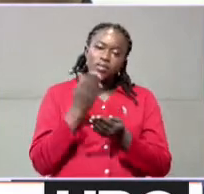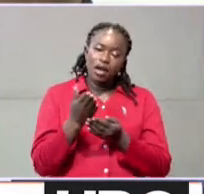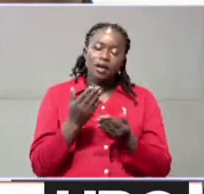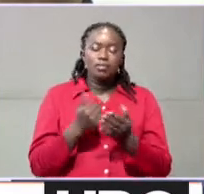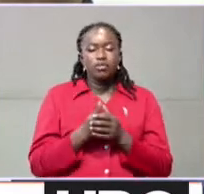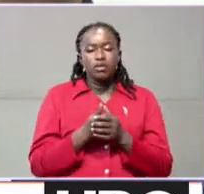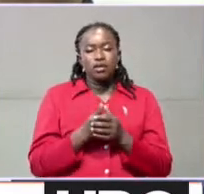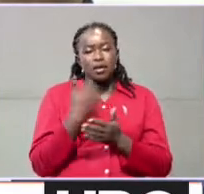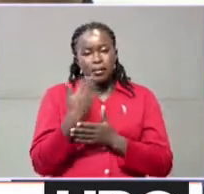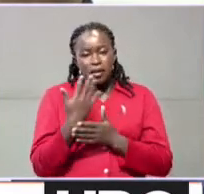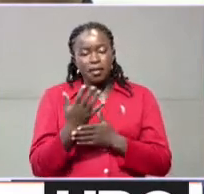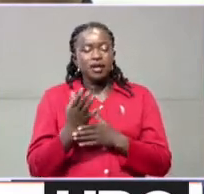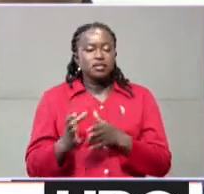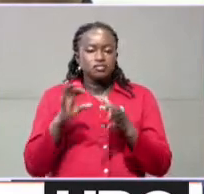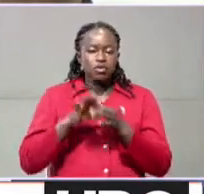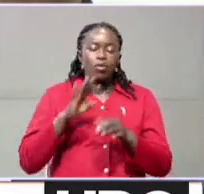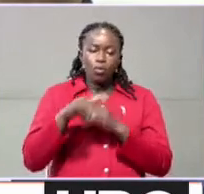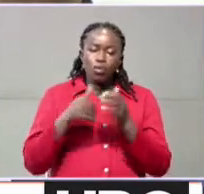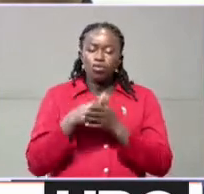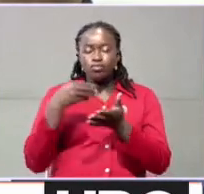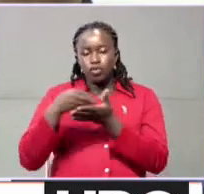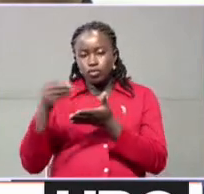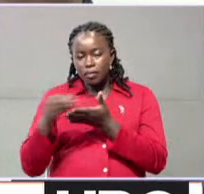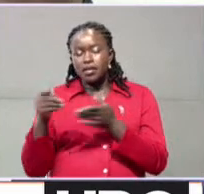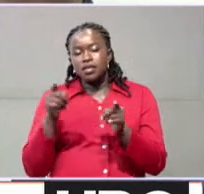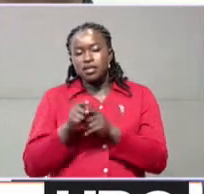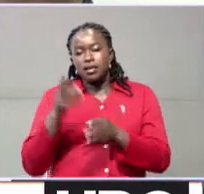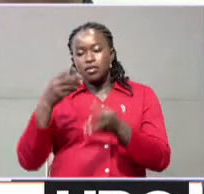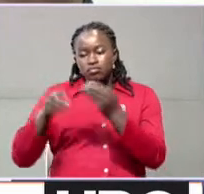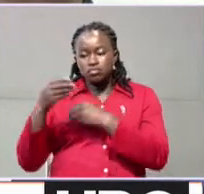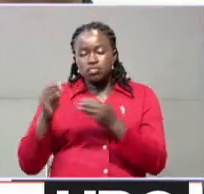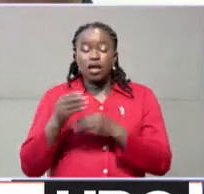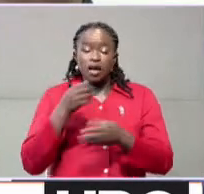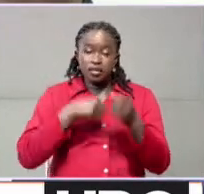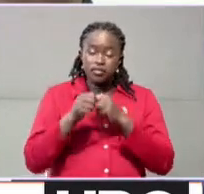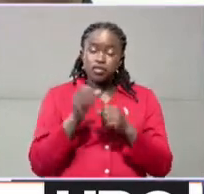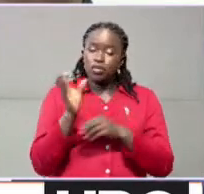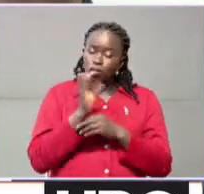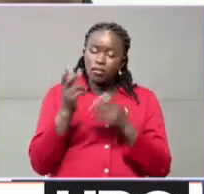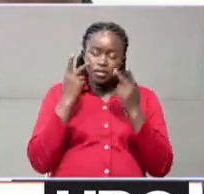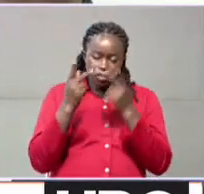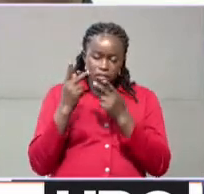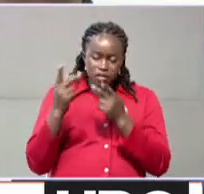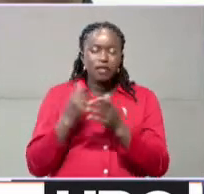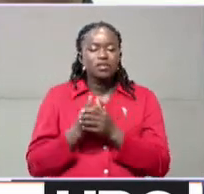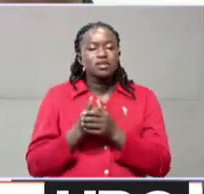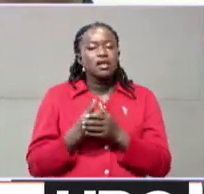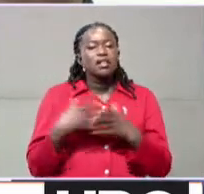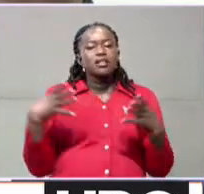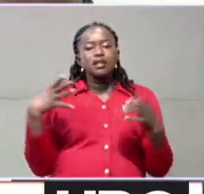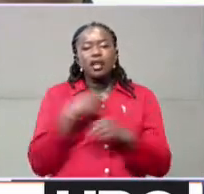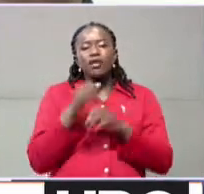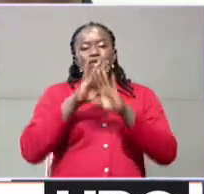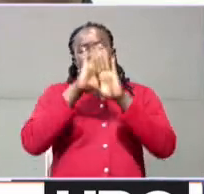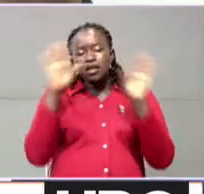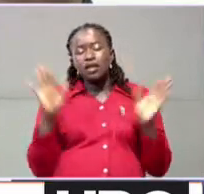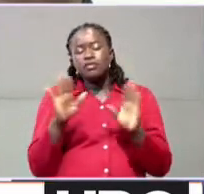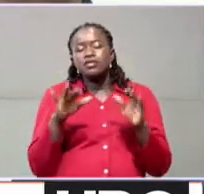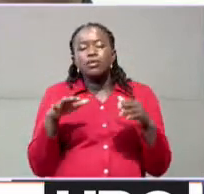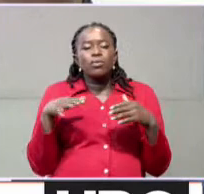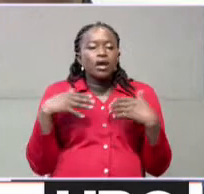papers relevant to all procurements and disposal activities the committee observed it there is lack of clarity on